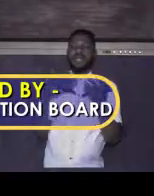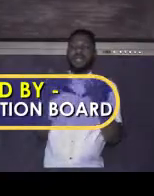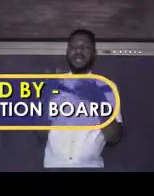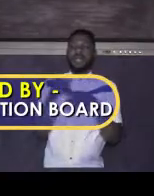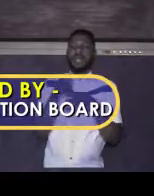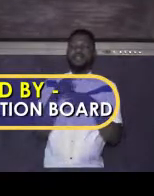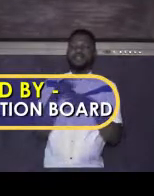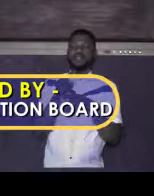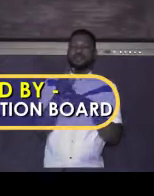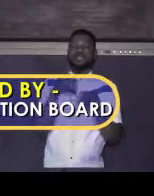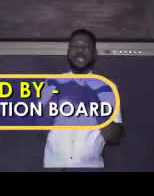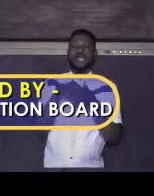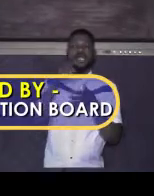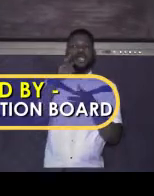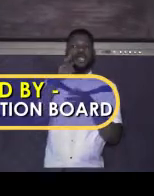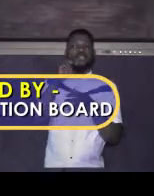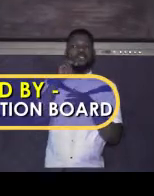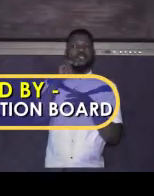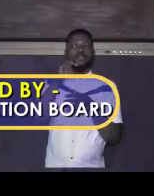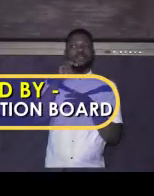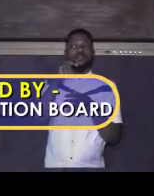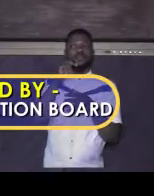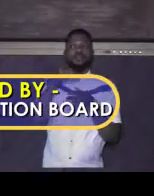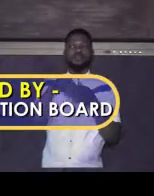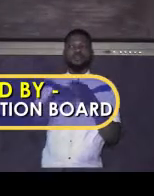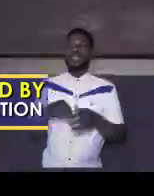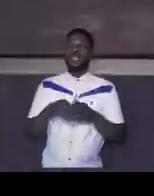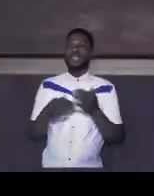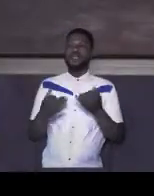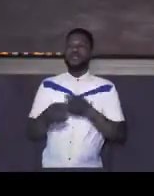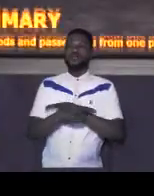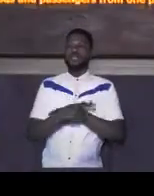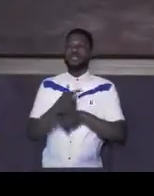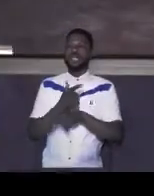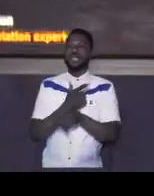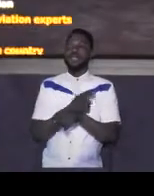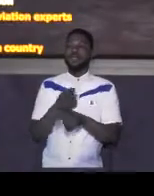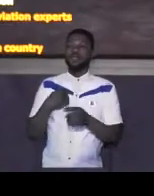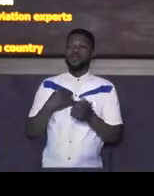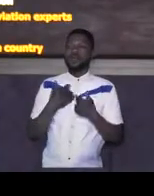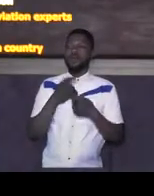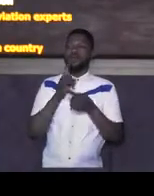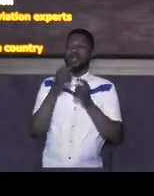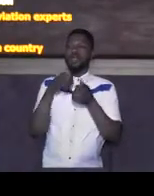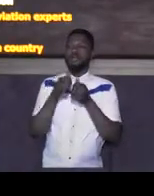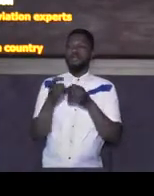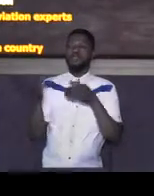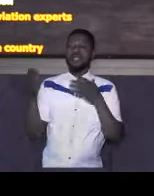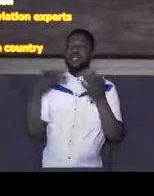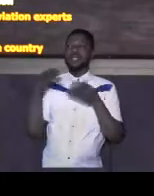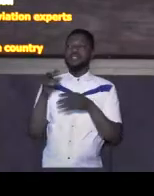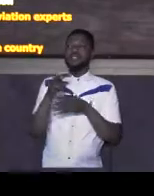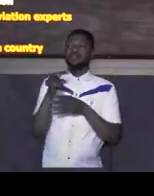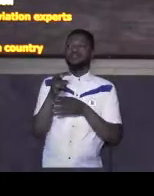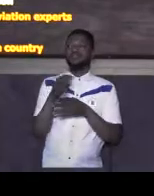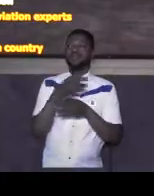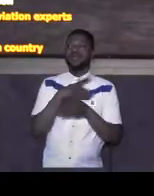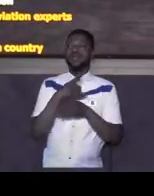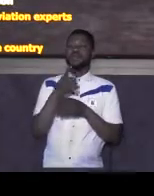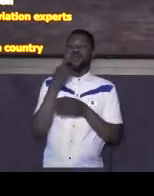the air transportation in Nigeria. In today's lesson, we talked about